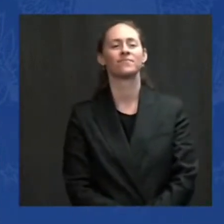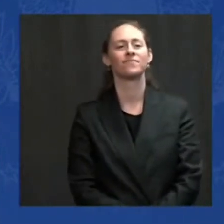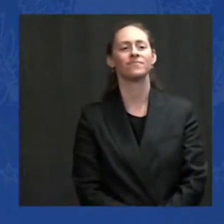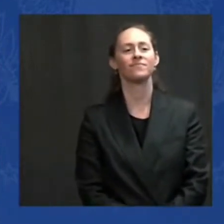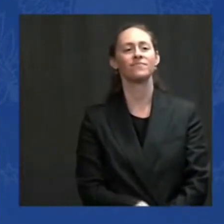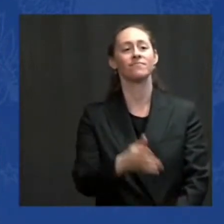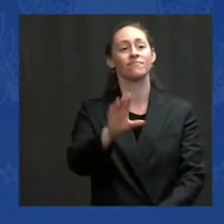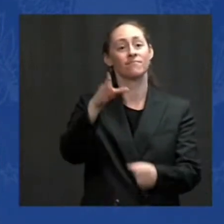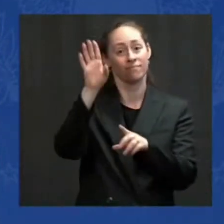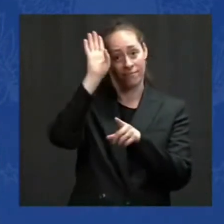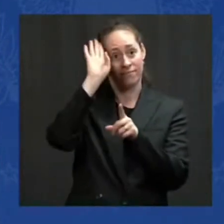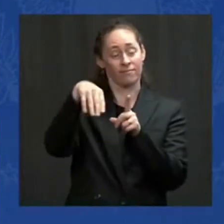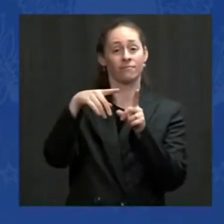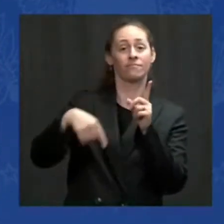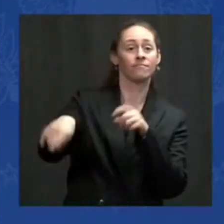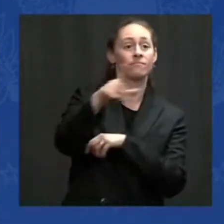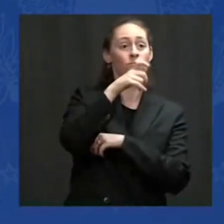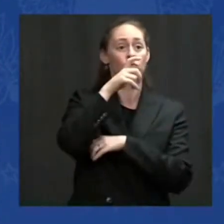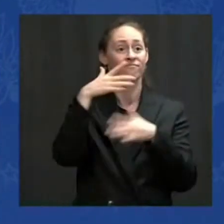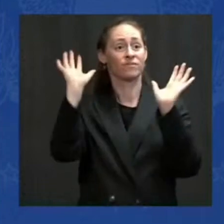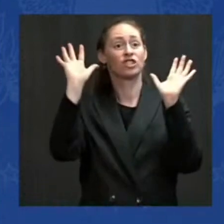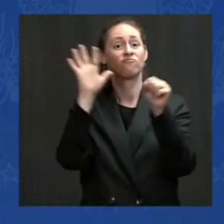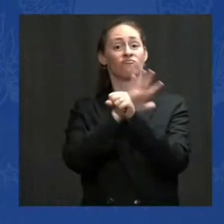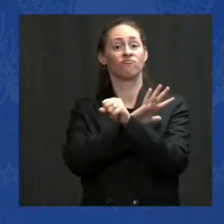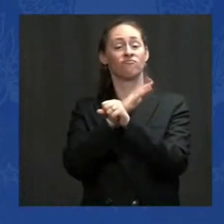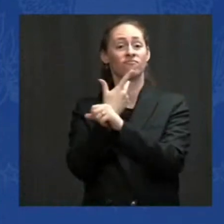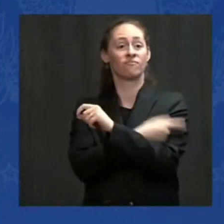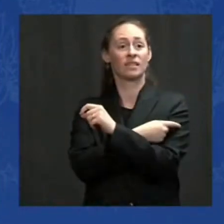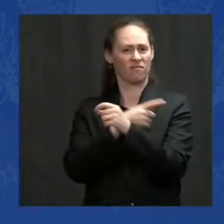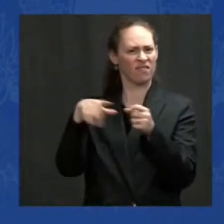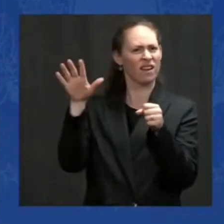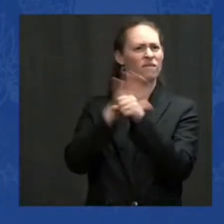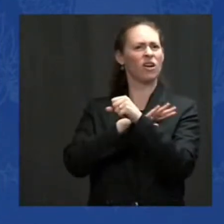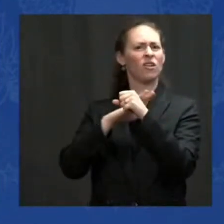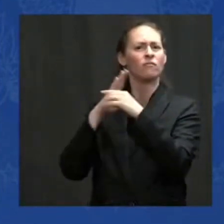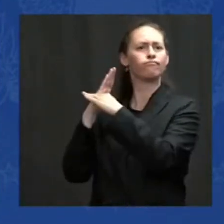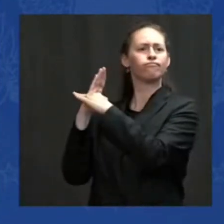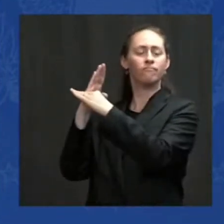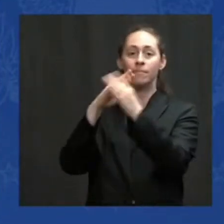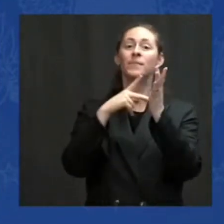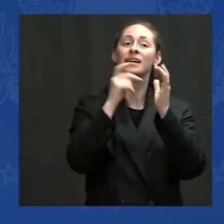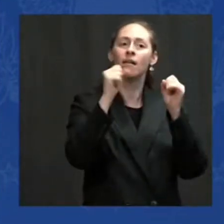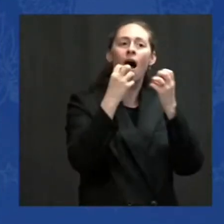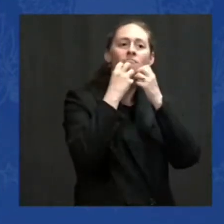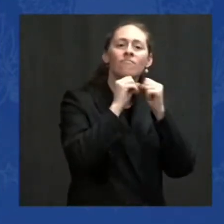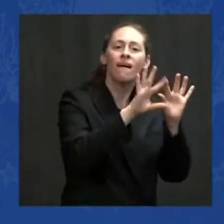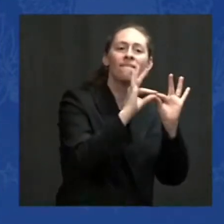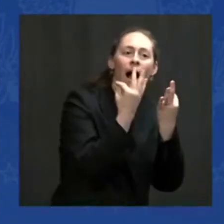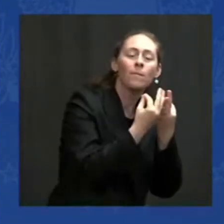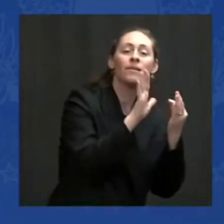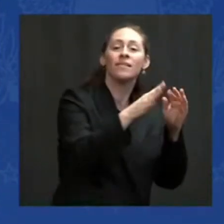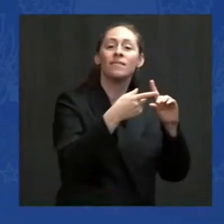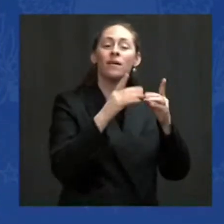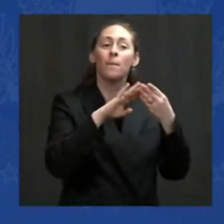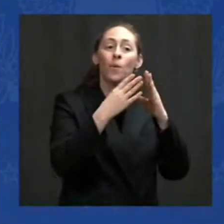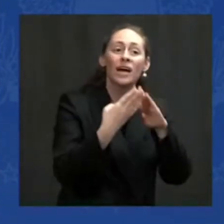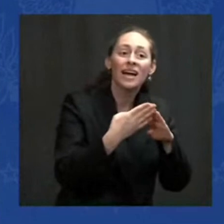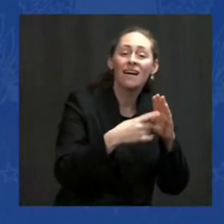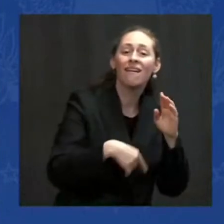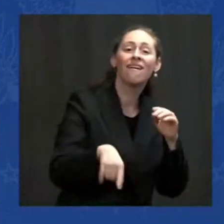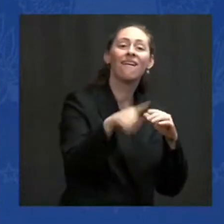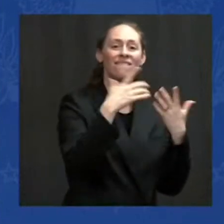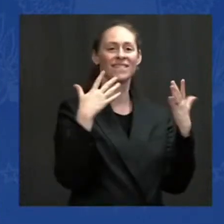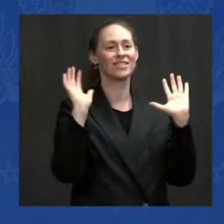vaccinated, Americans protect themselves, their loved ones, and their communities. Already, in just over